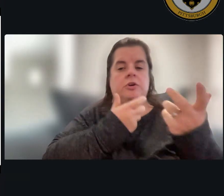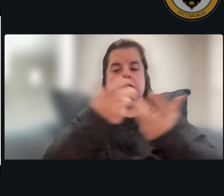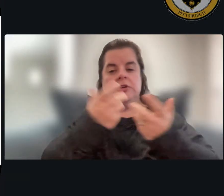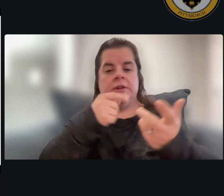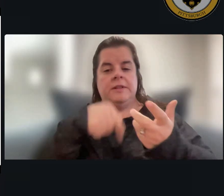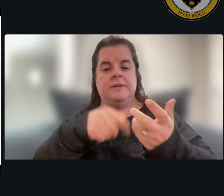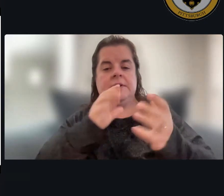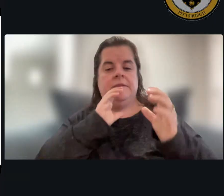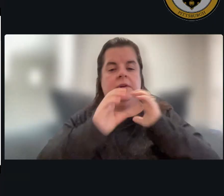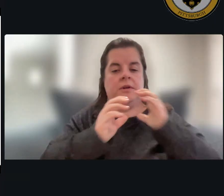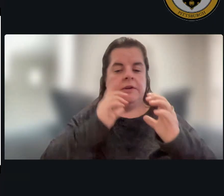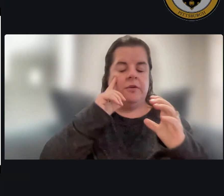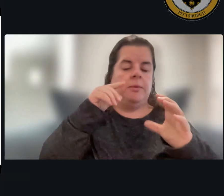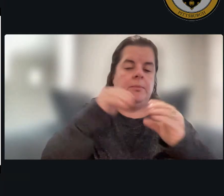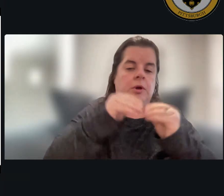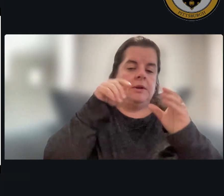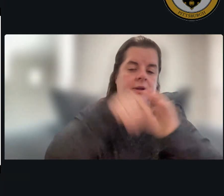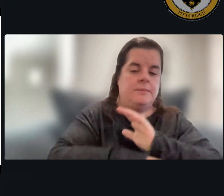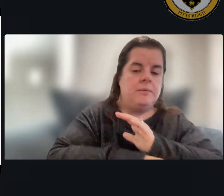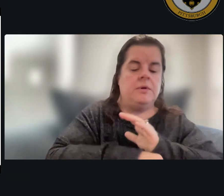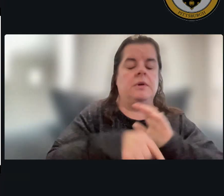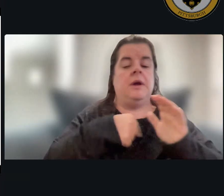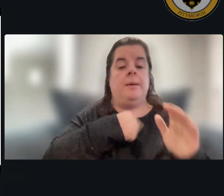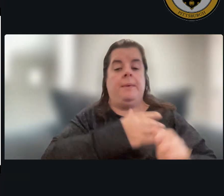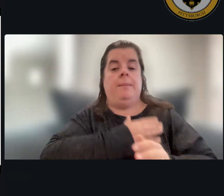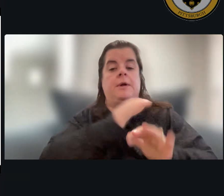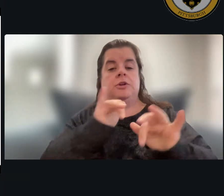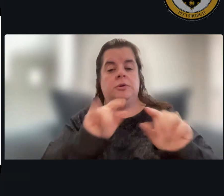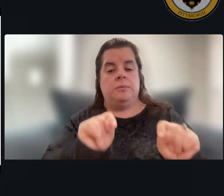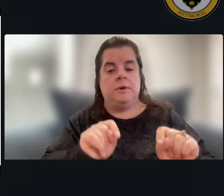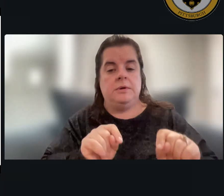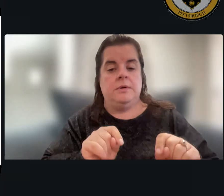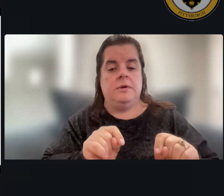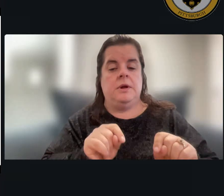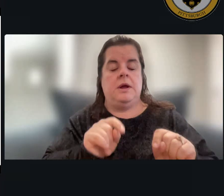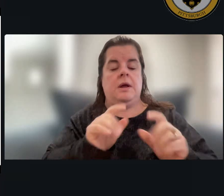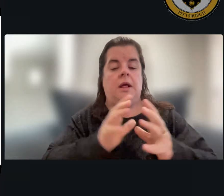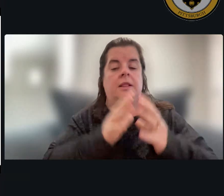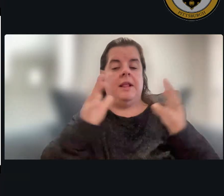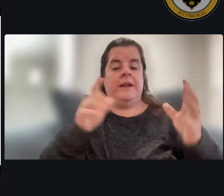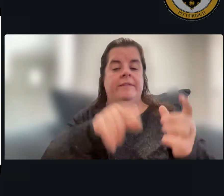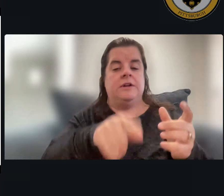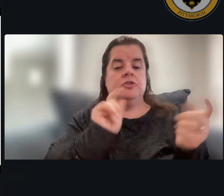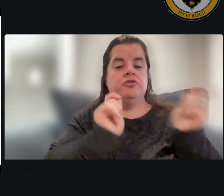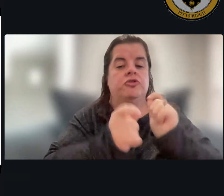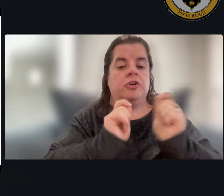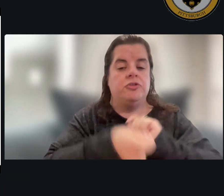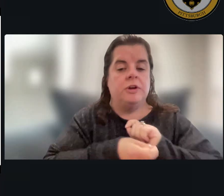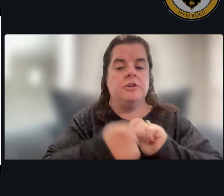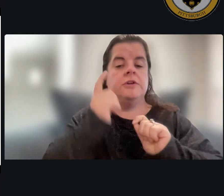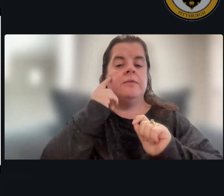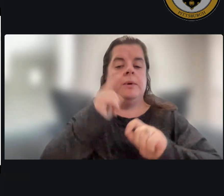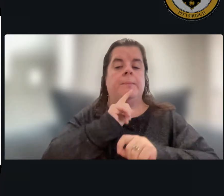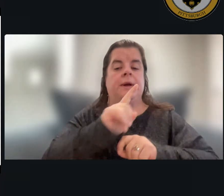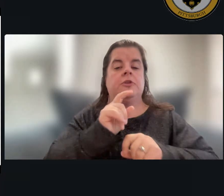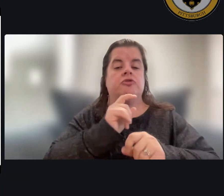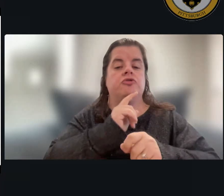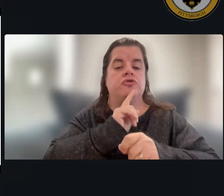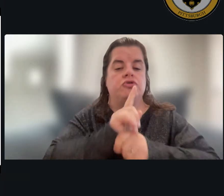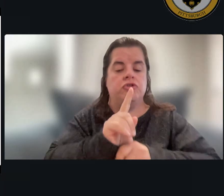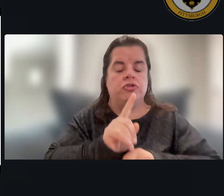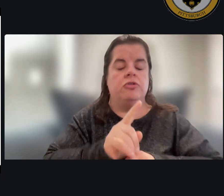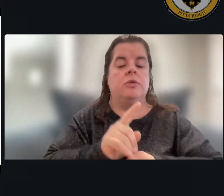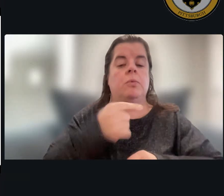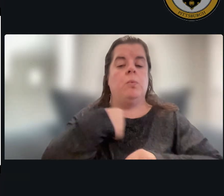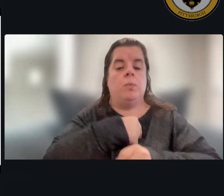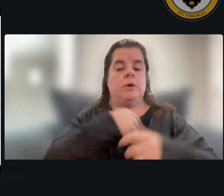conversation more deeply. I am happy to do so. Again, a lot of these changes that we are making are ensuring that we strengthen and protect not only